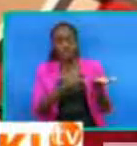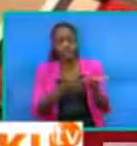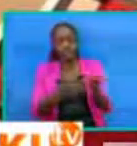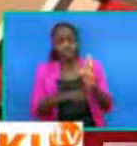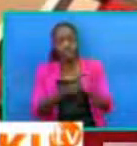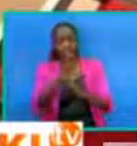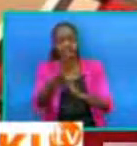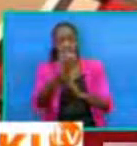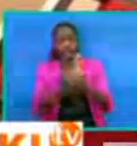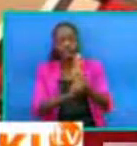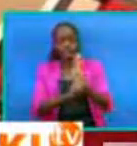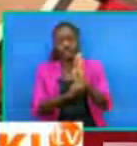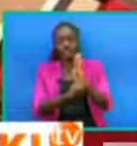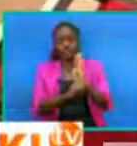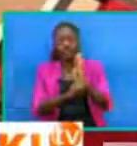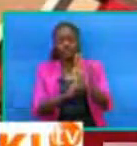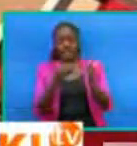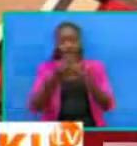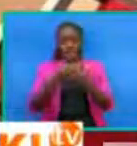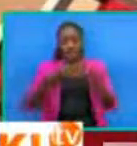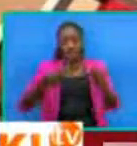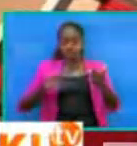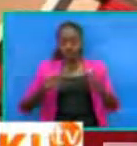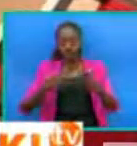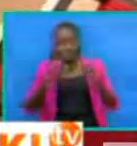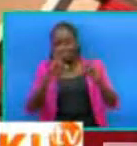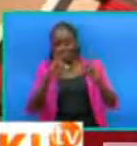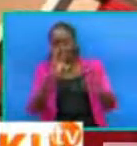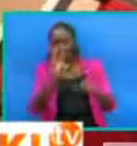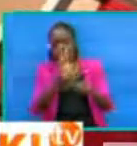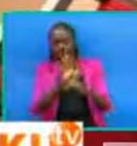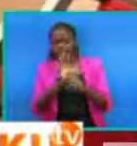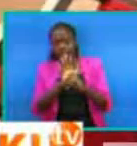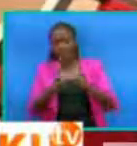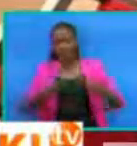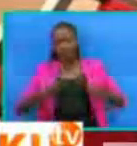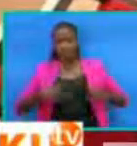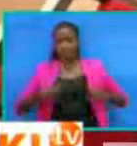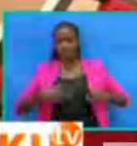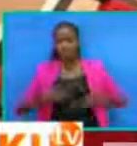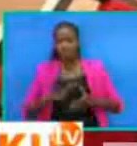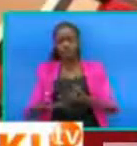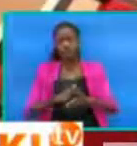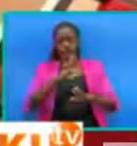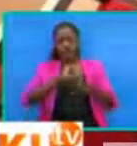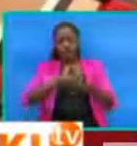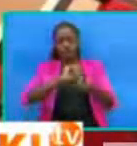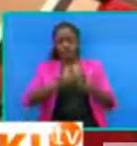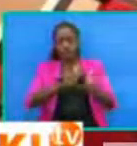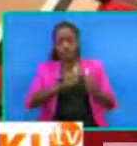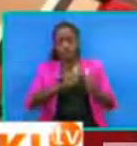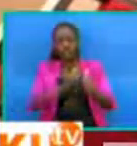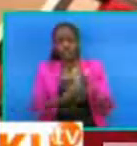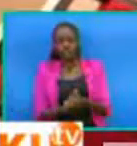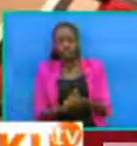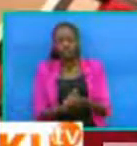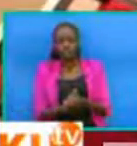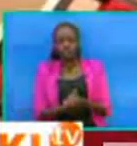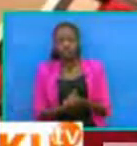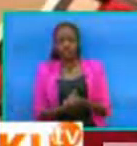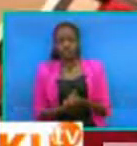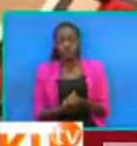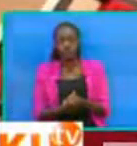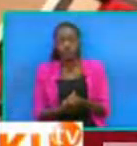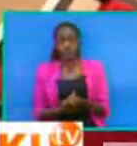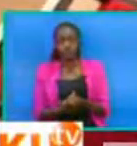development. Before, you would find so many people around the sports grounds in the fields, at